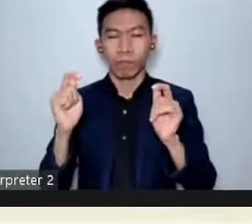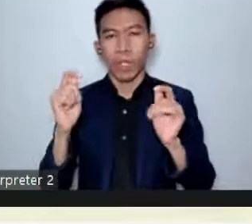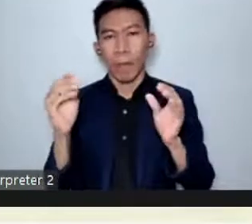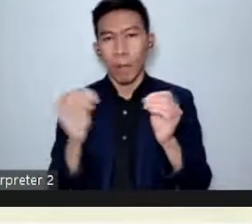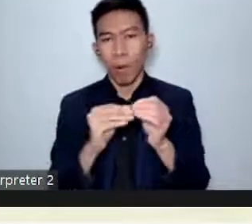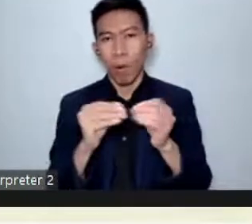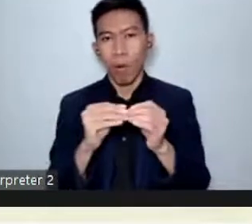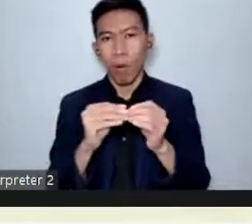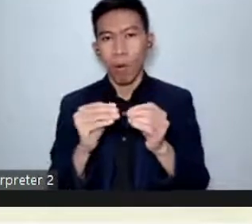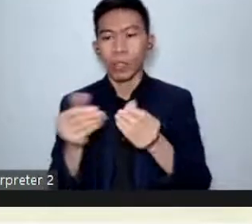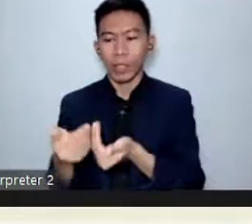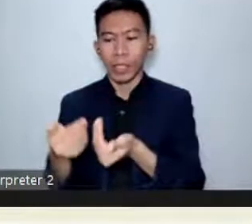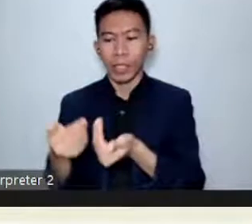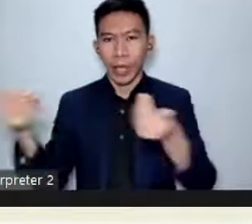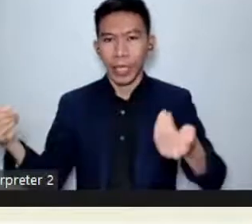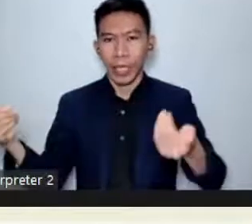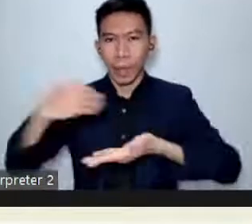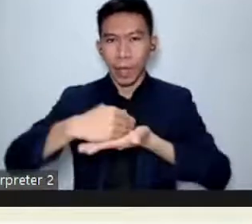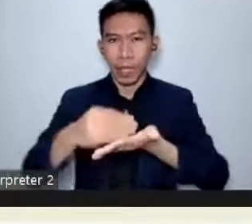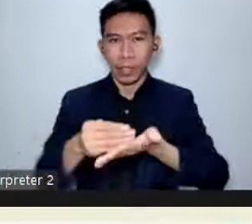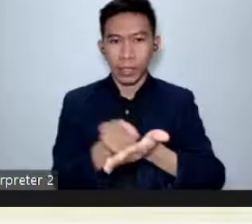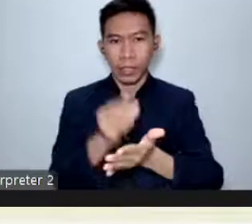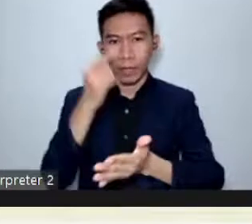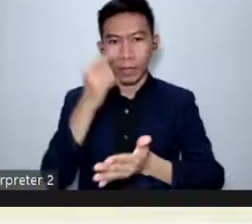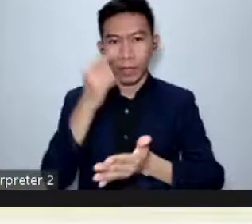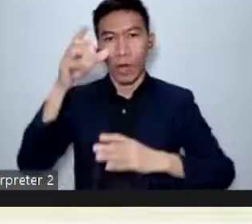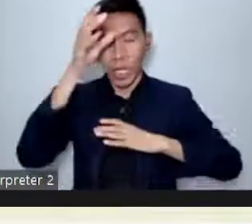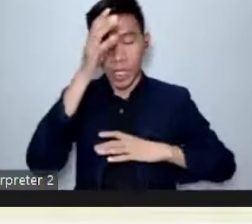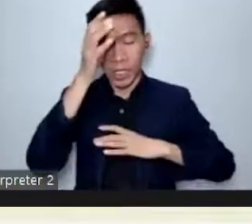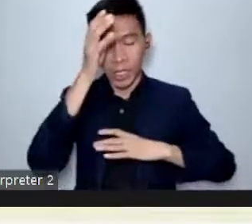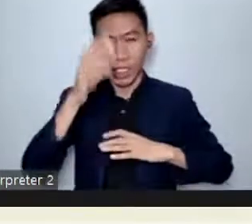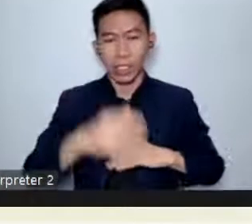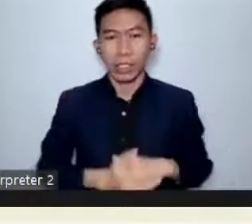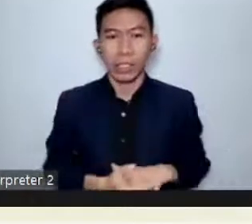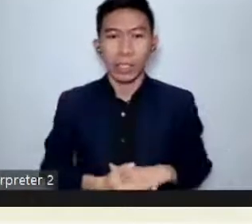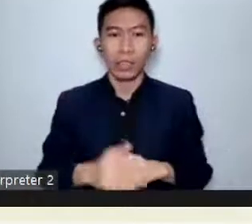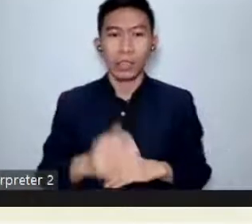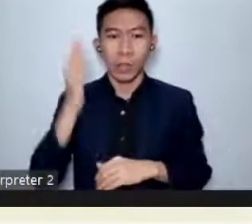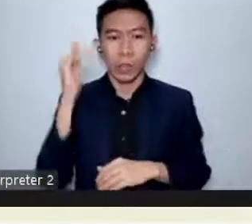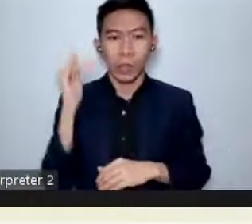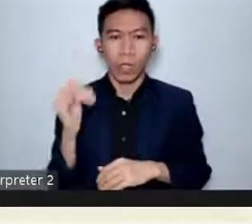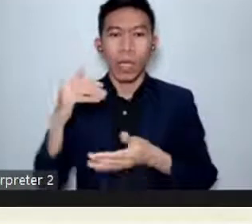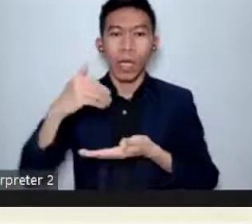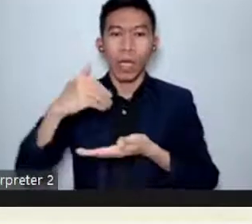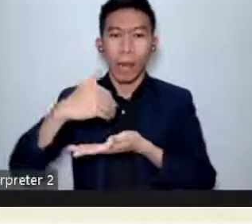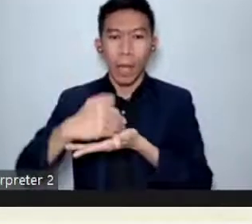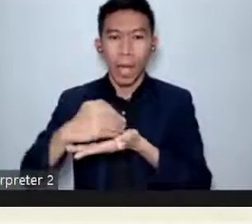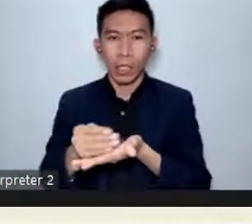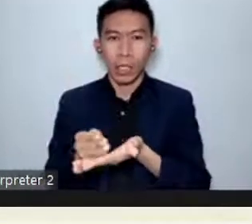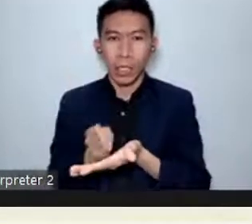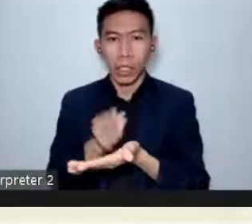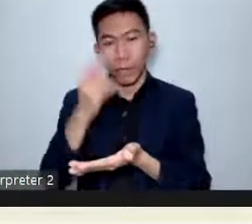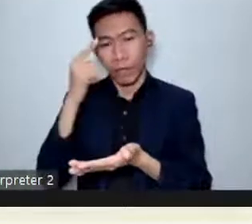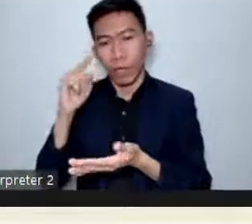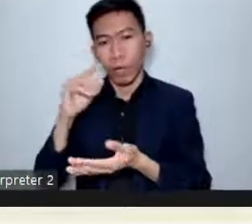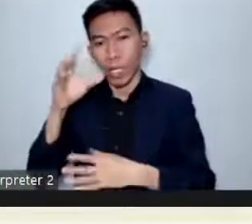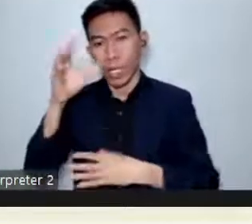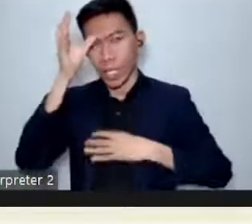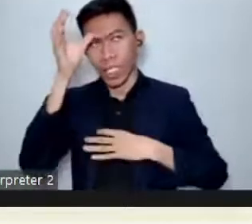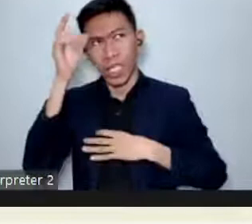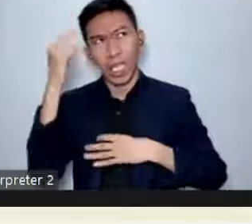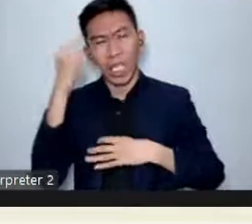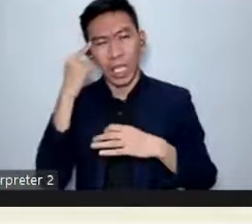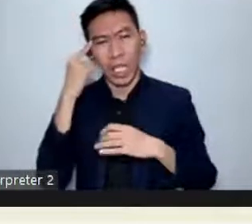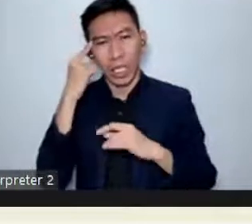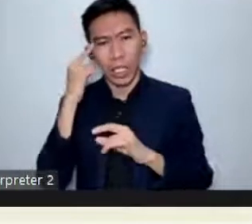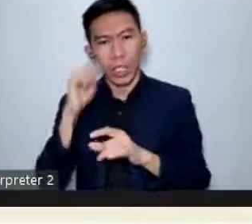separate line item for the cancer budget. Since the budget for cancer, I believe, is included or